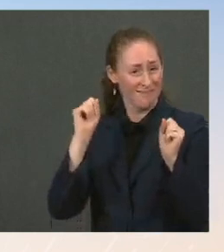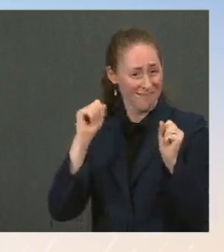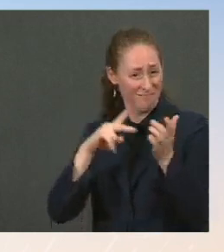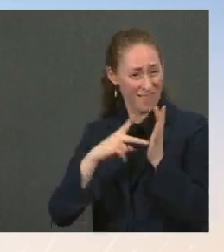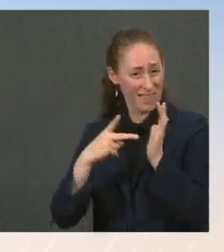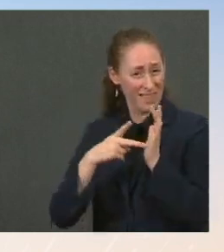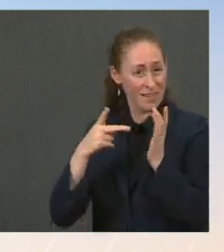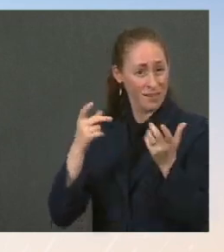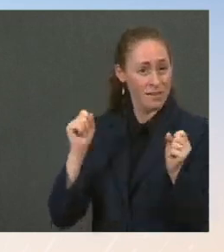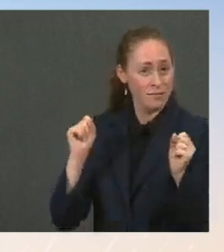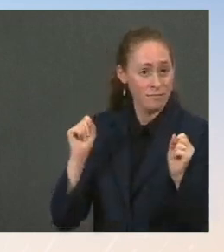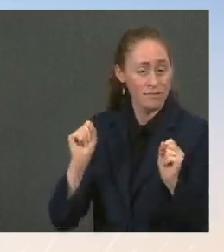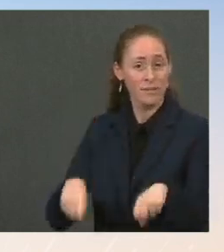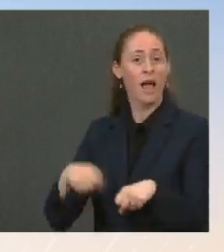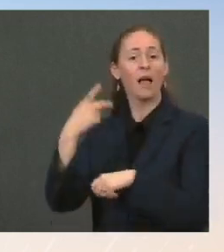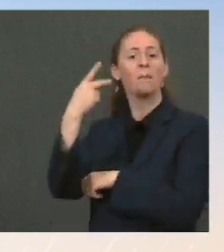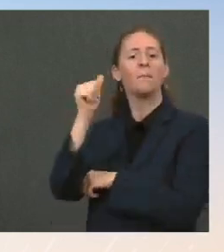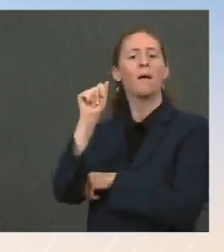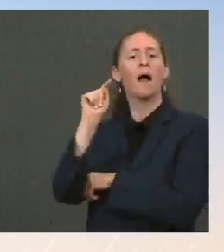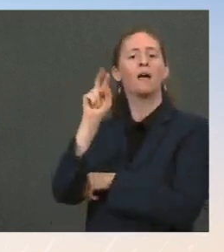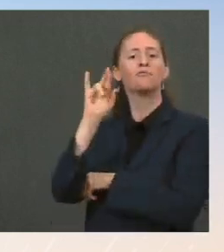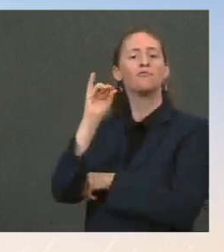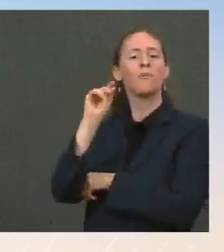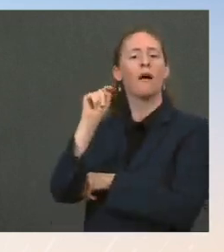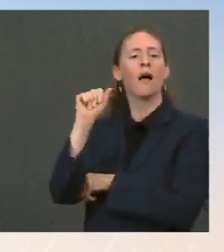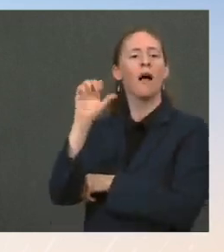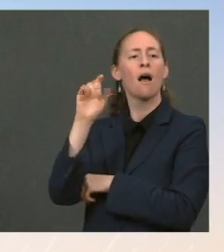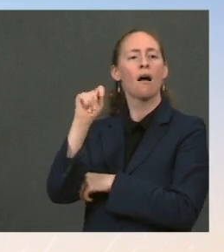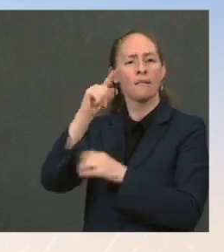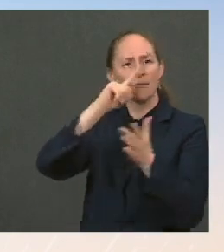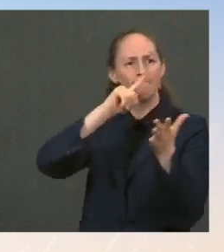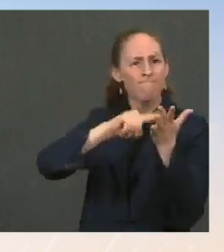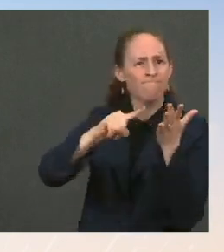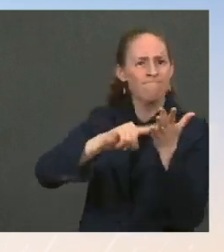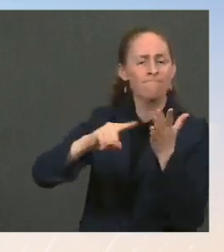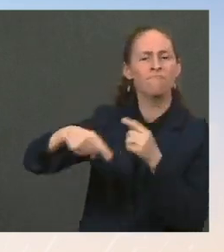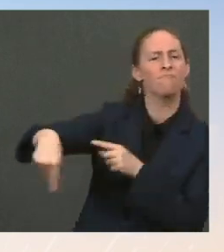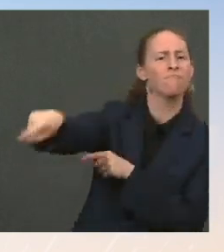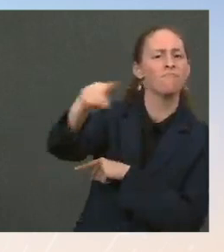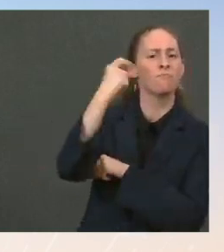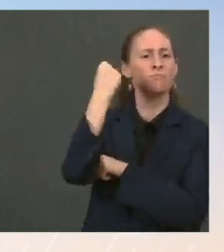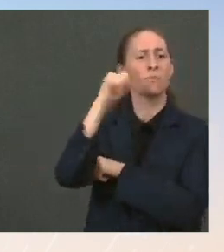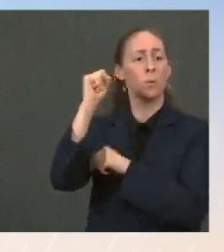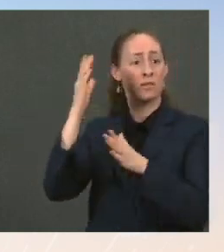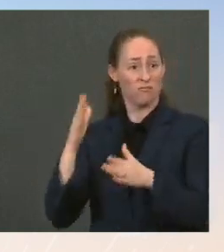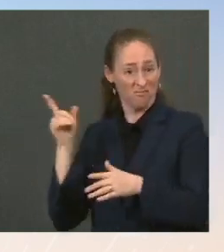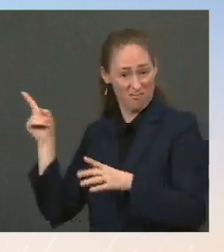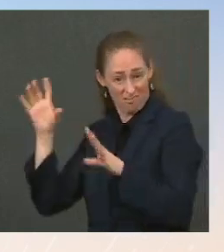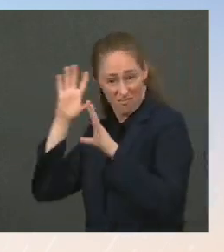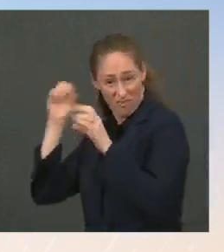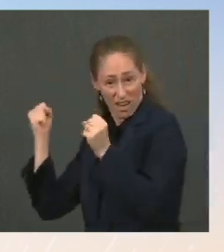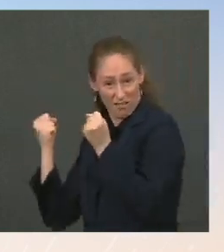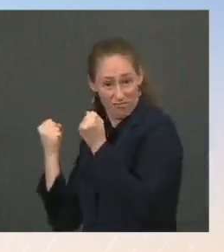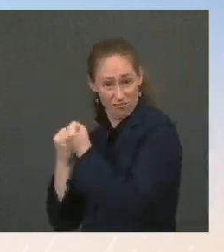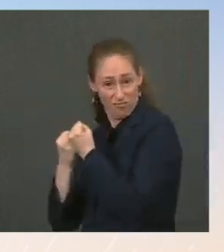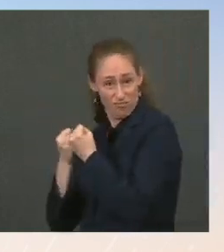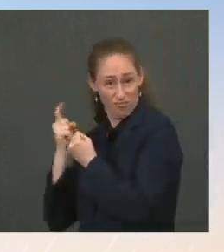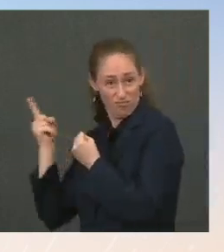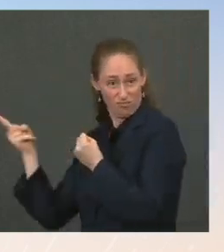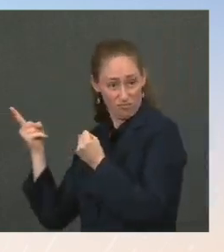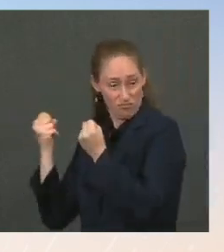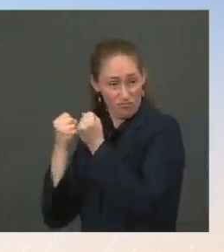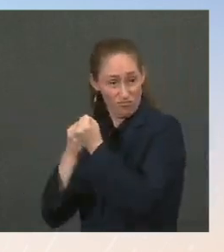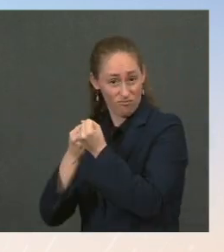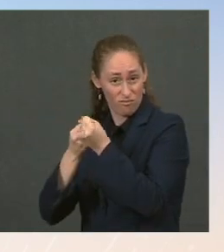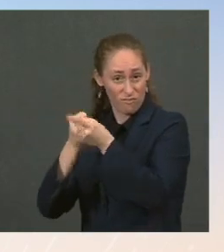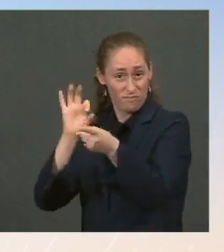Act to investigate some of these school board protesters. So would the administration be okay with the FBI using the Patriot Act